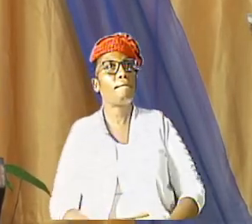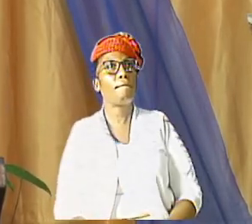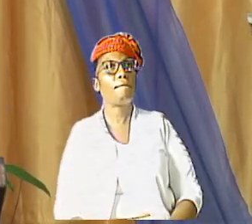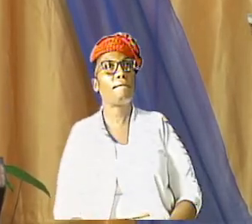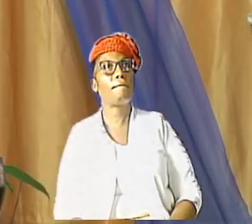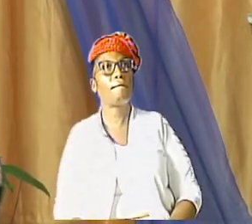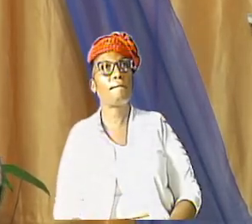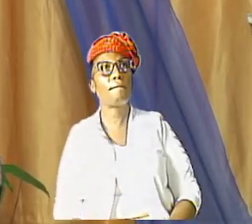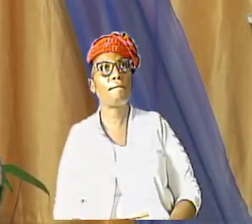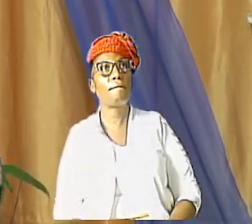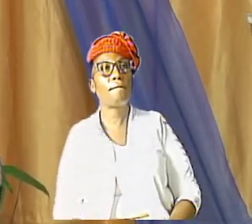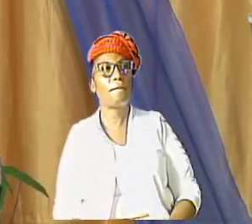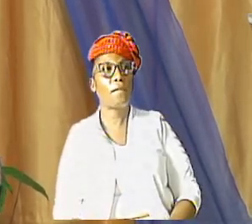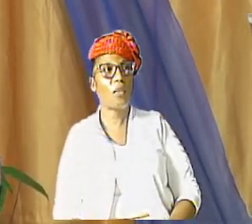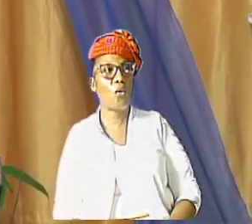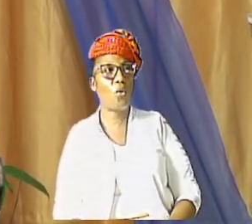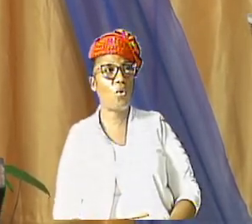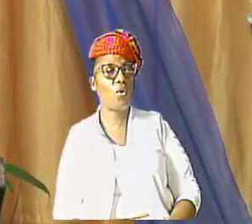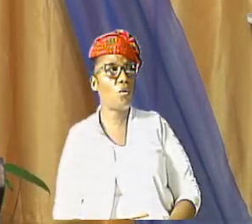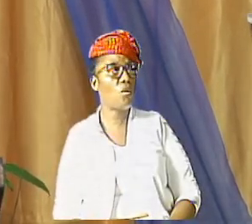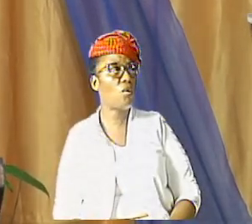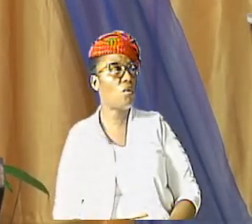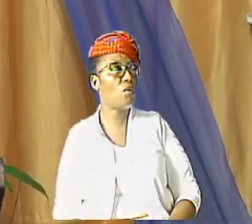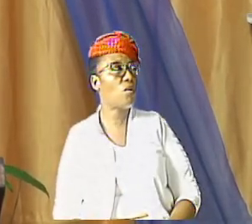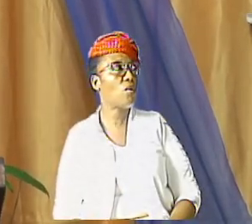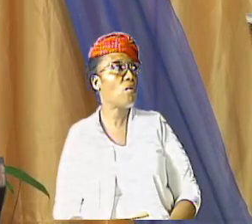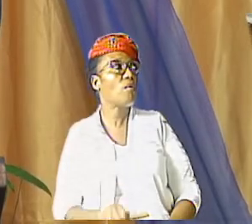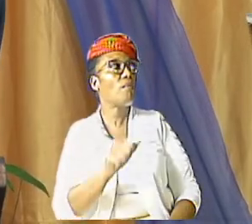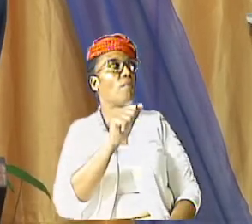Ogilvy Faulkner?